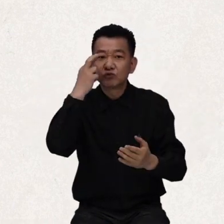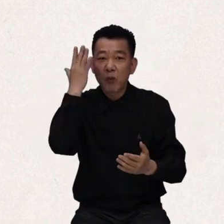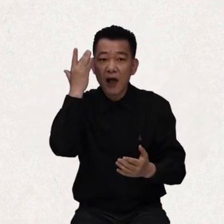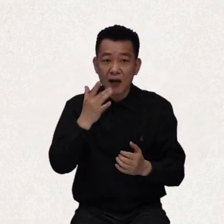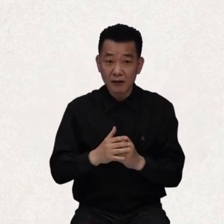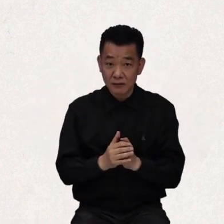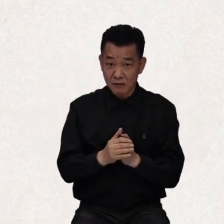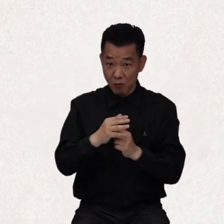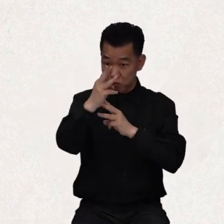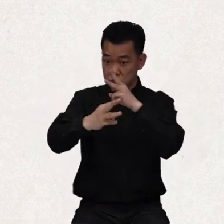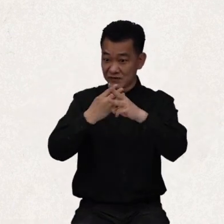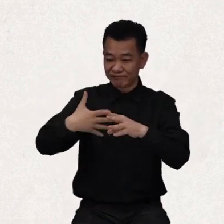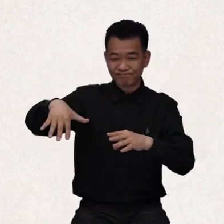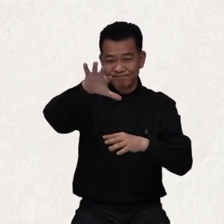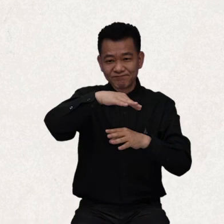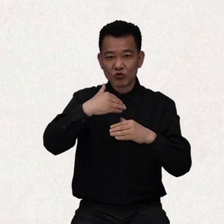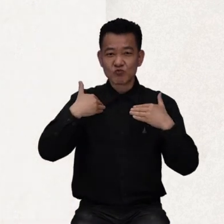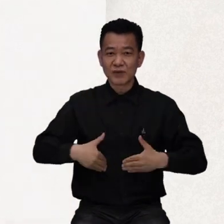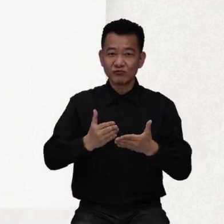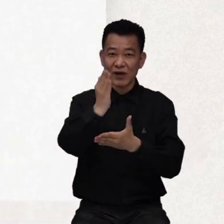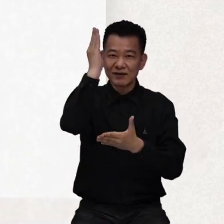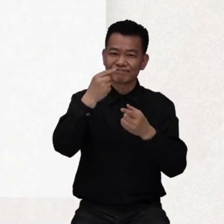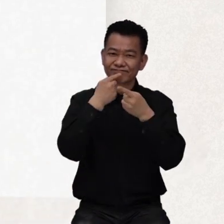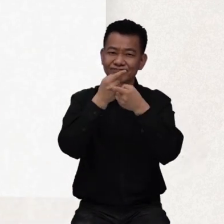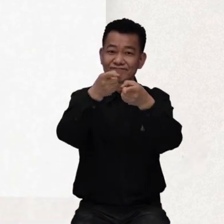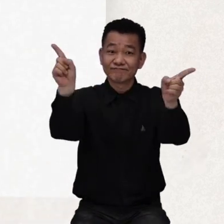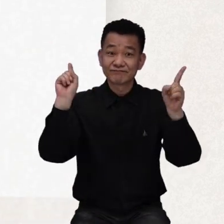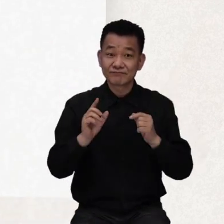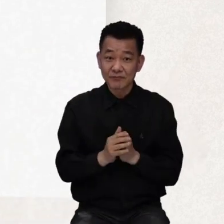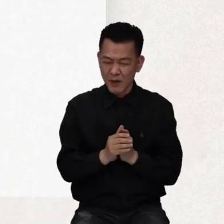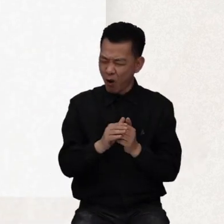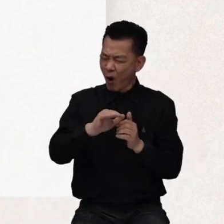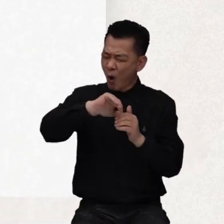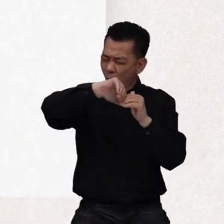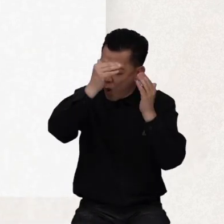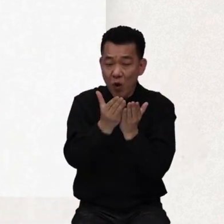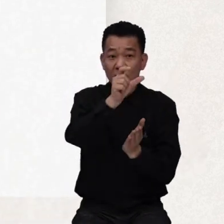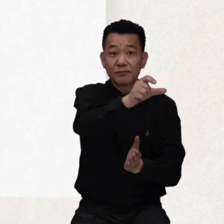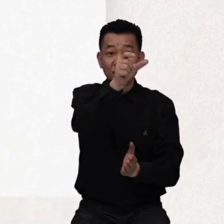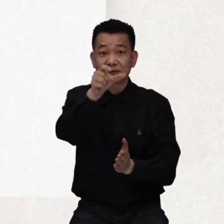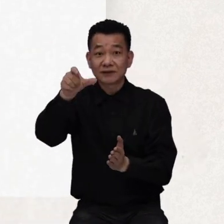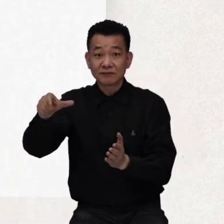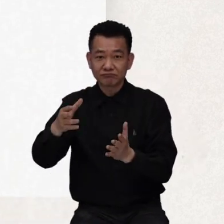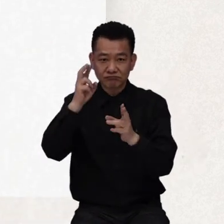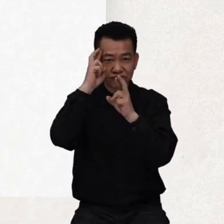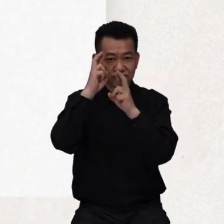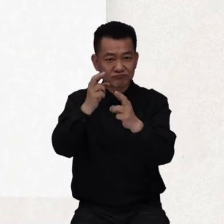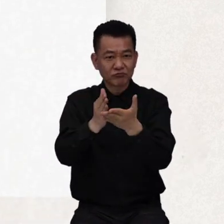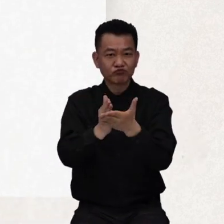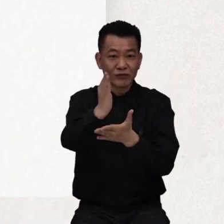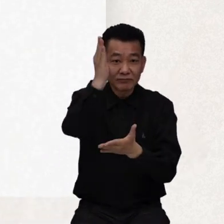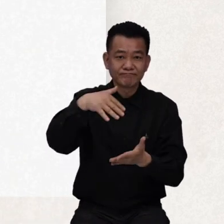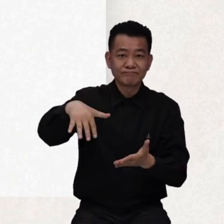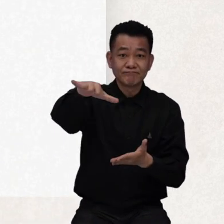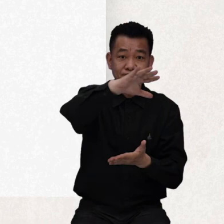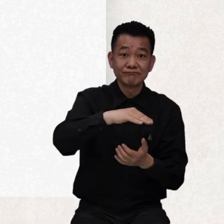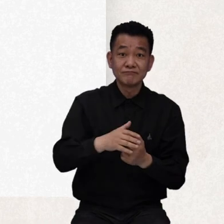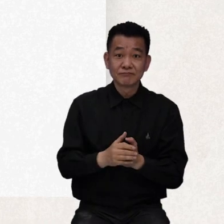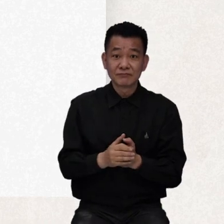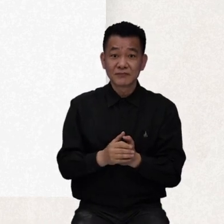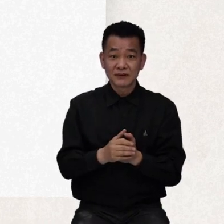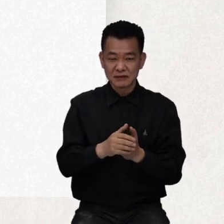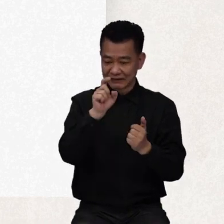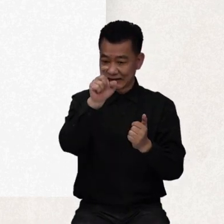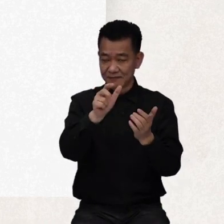Declaration of Human Rights emphasized that all human beings are born free and equal in dignity and rights. It stated